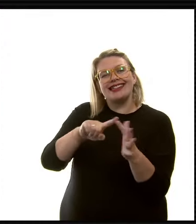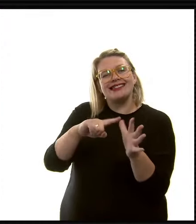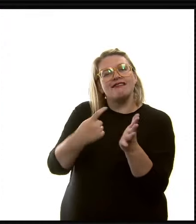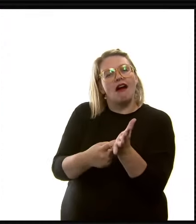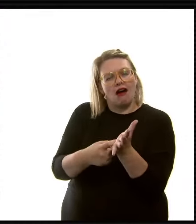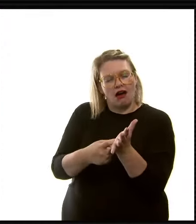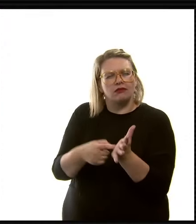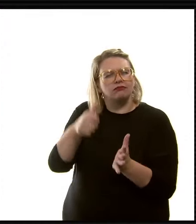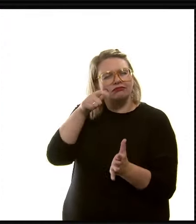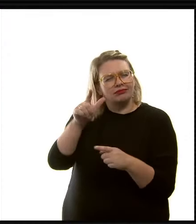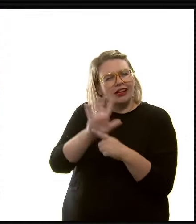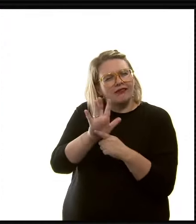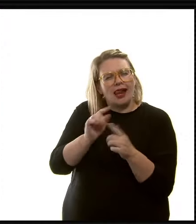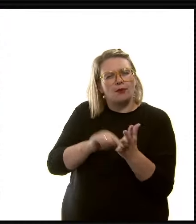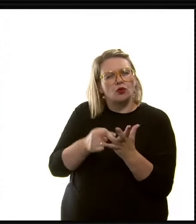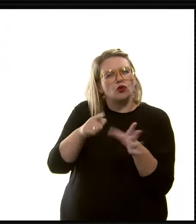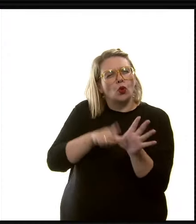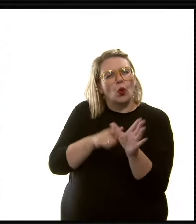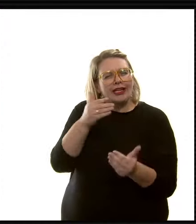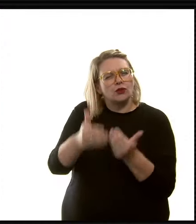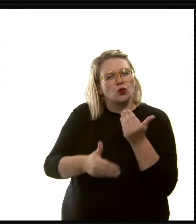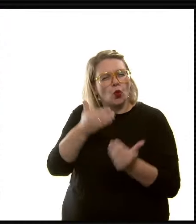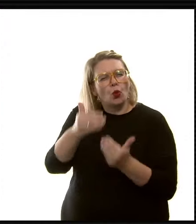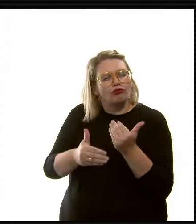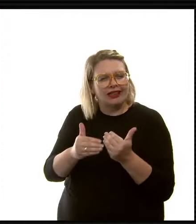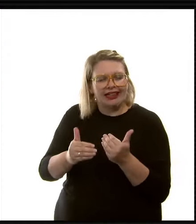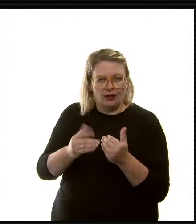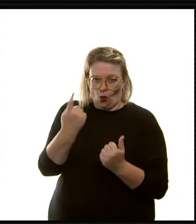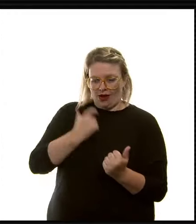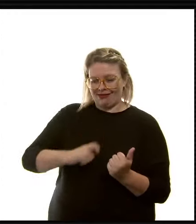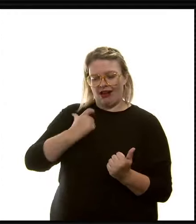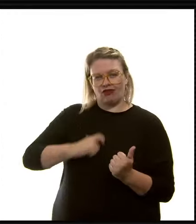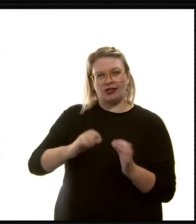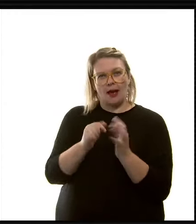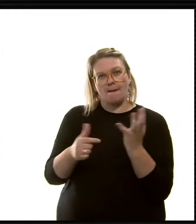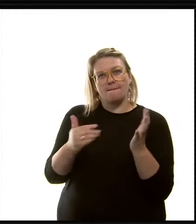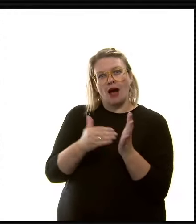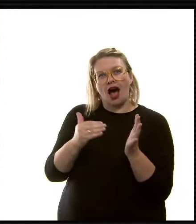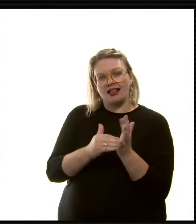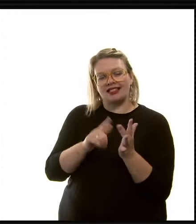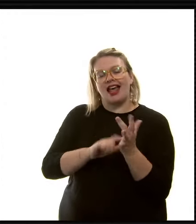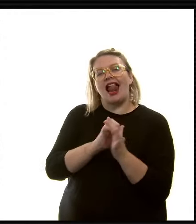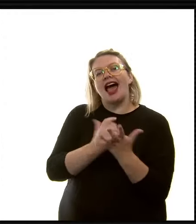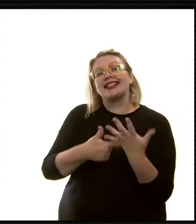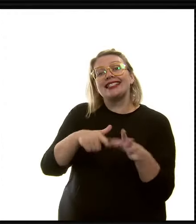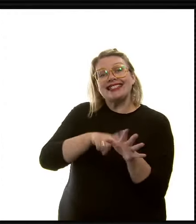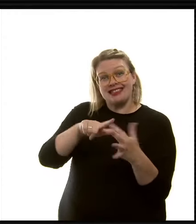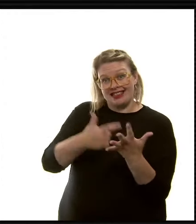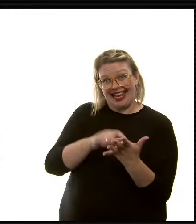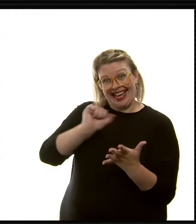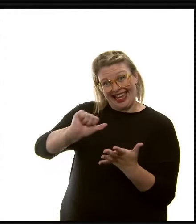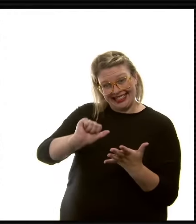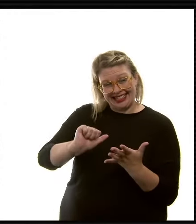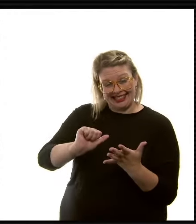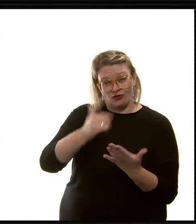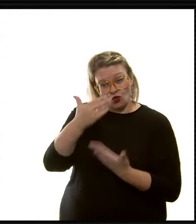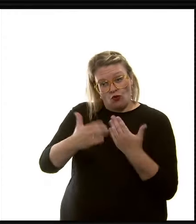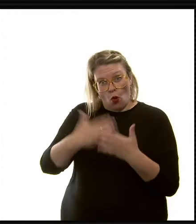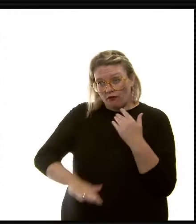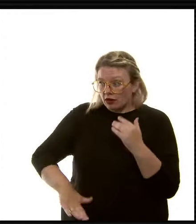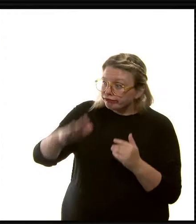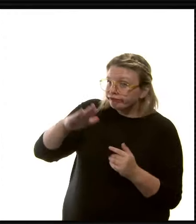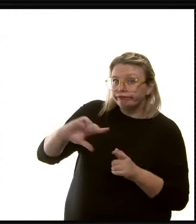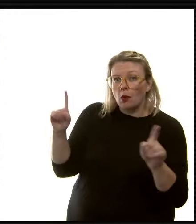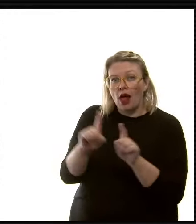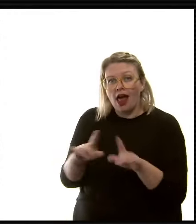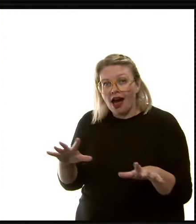Buzz Lightyear. Now, as you may have heard, there's already been some buzz. Oh, yes. About a few LEGO